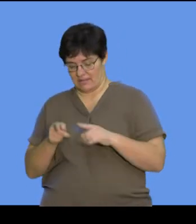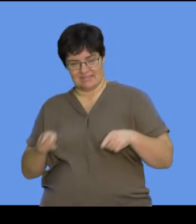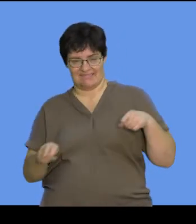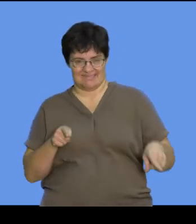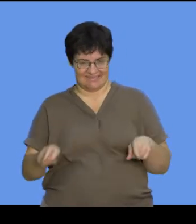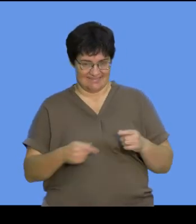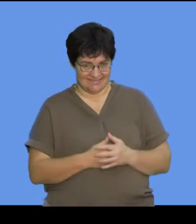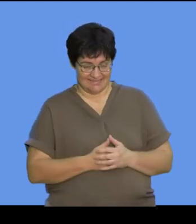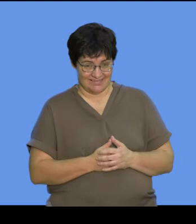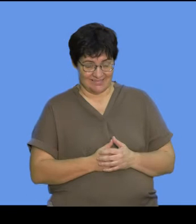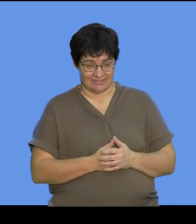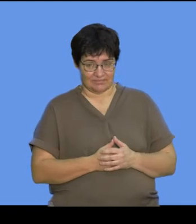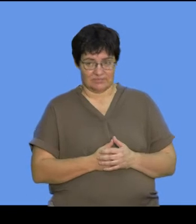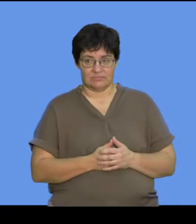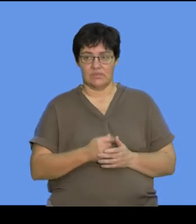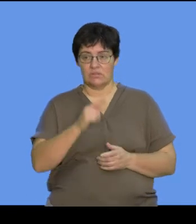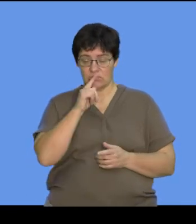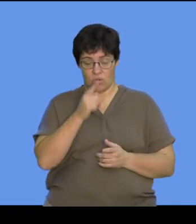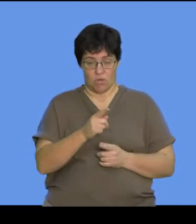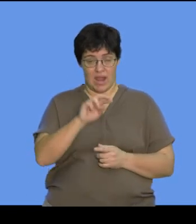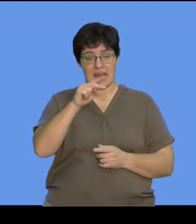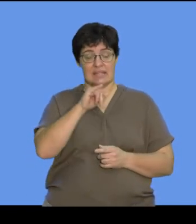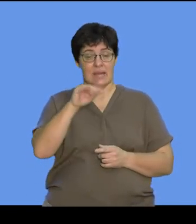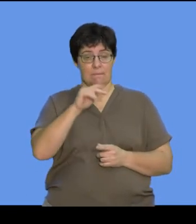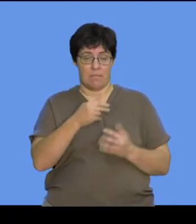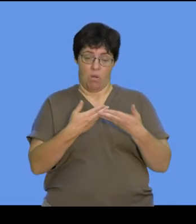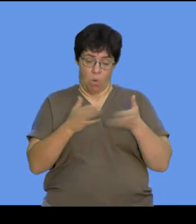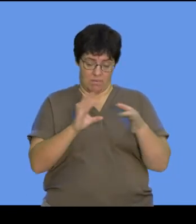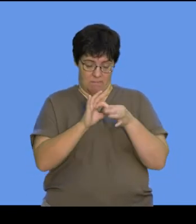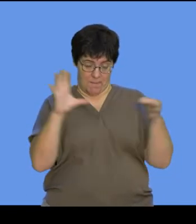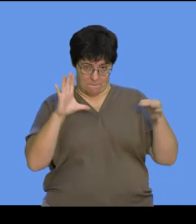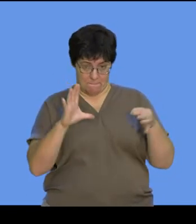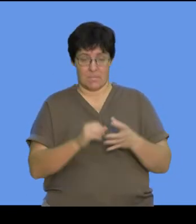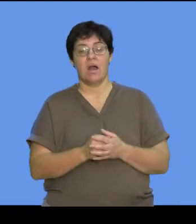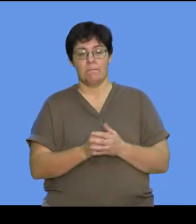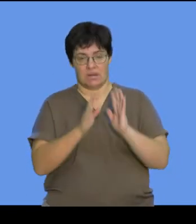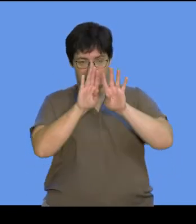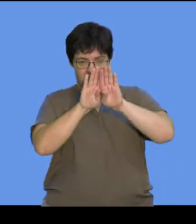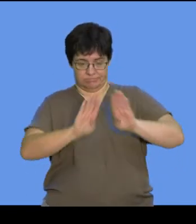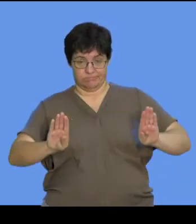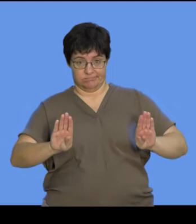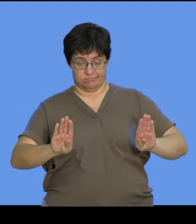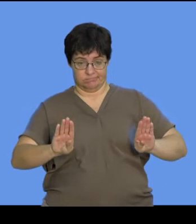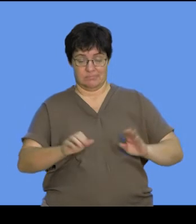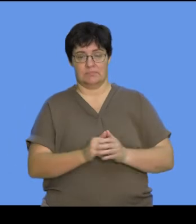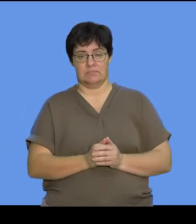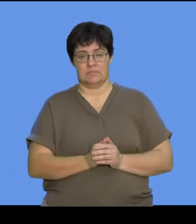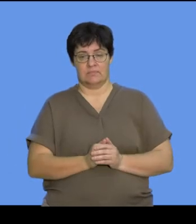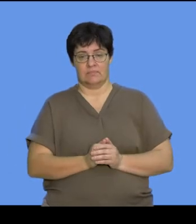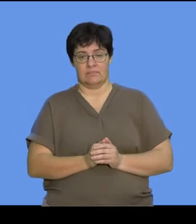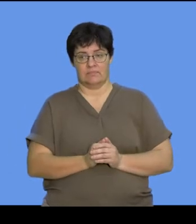side. So we now see that the enzyme breaks open the strands, causing a separation.